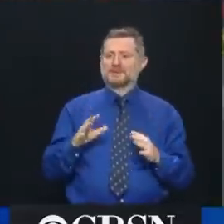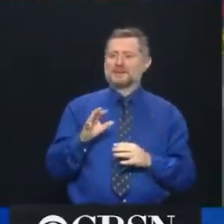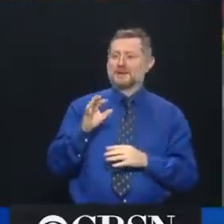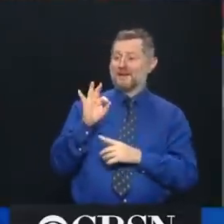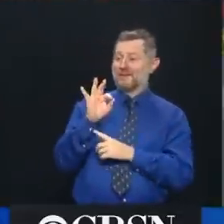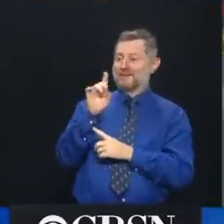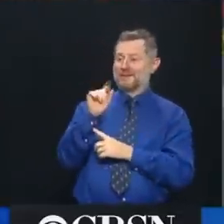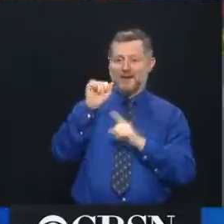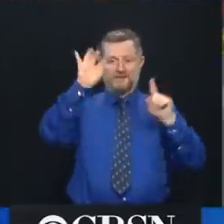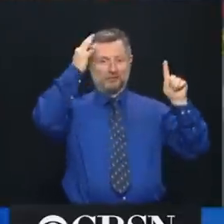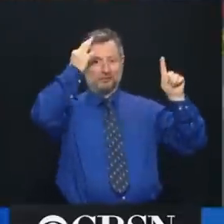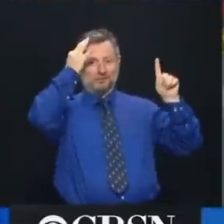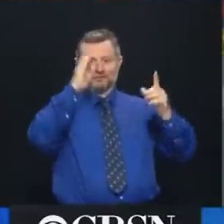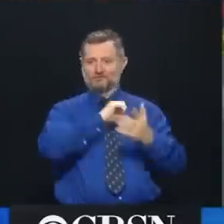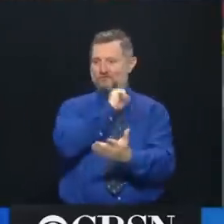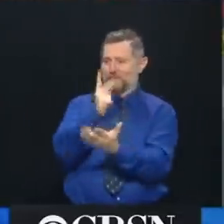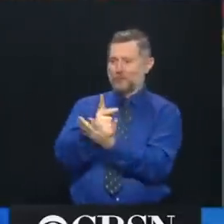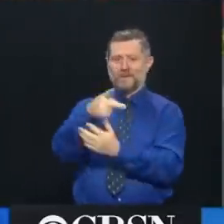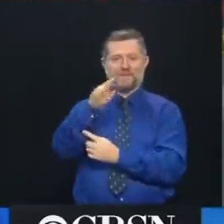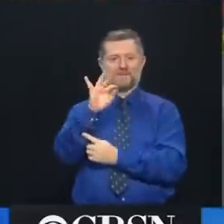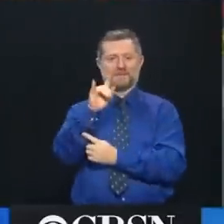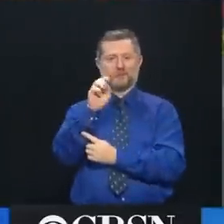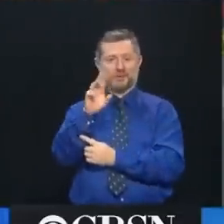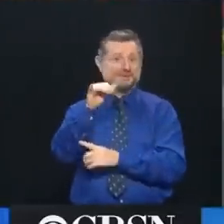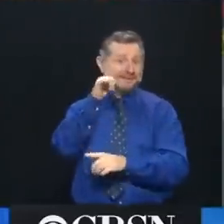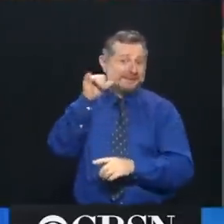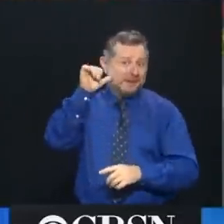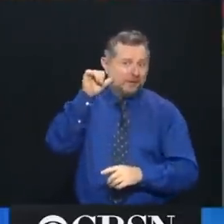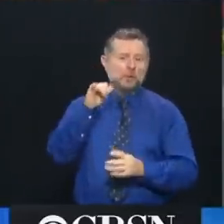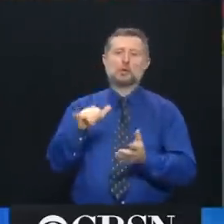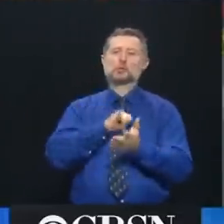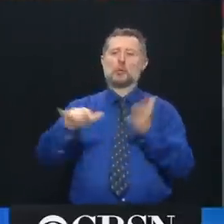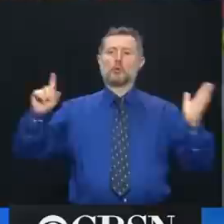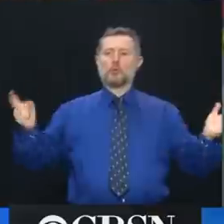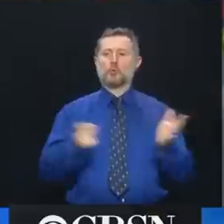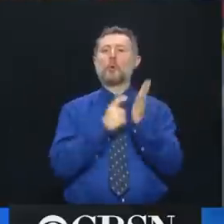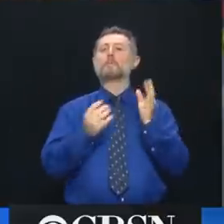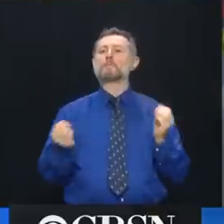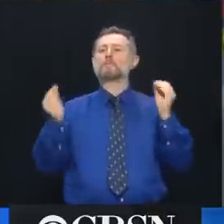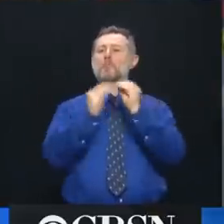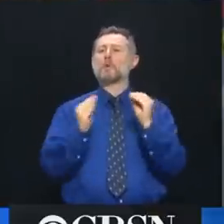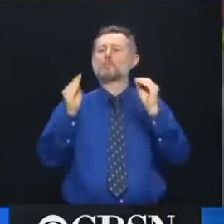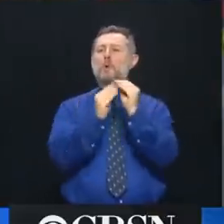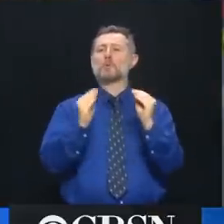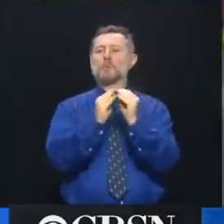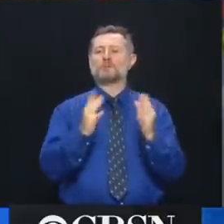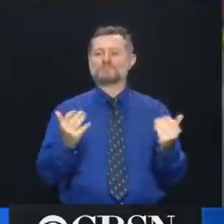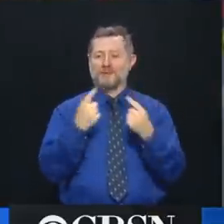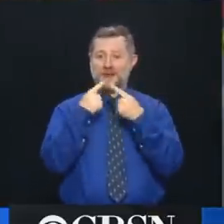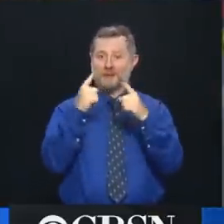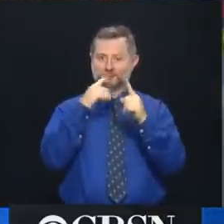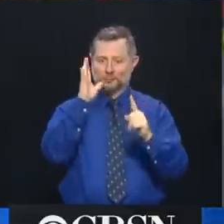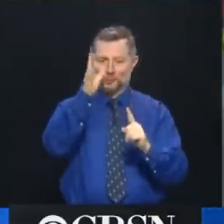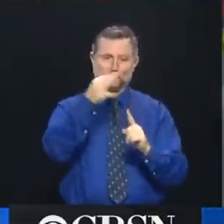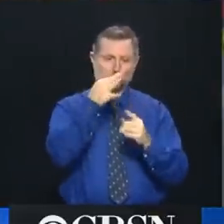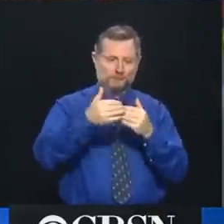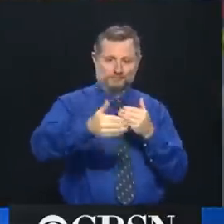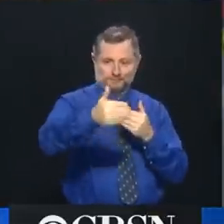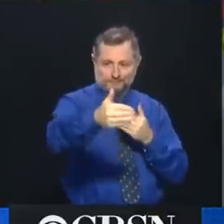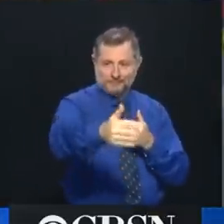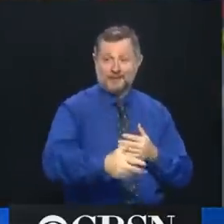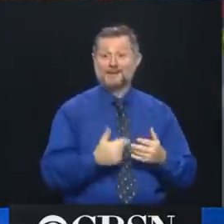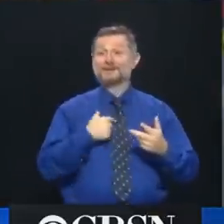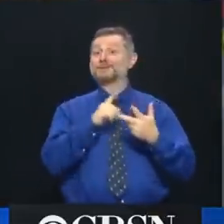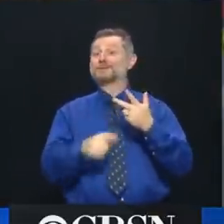yesterday new yorkers can expect new vaccine requirements and more on that soon priority number three prepare for